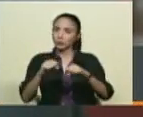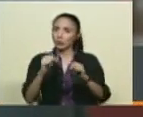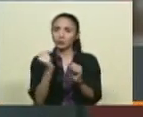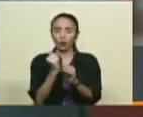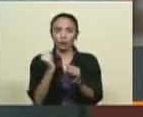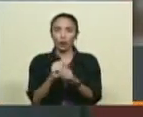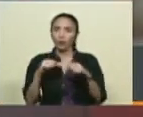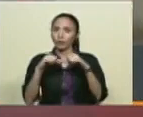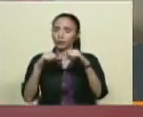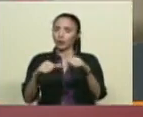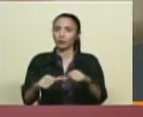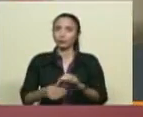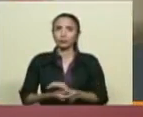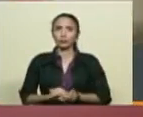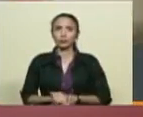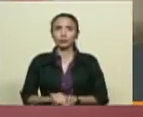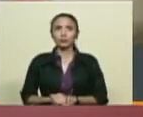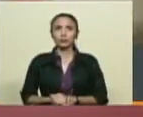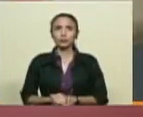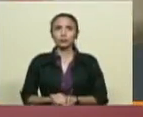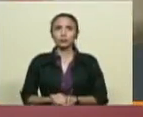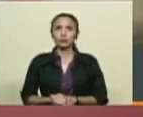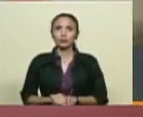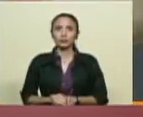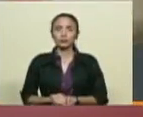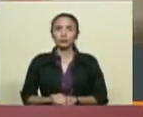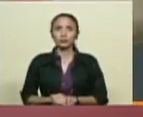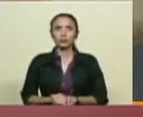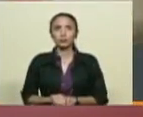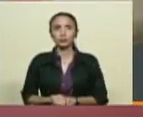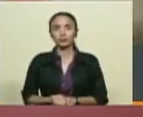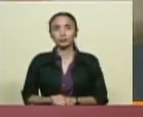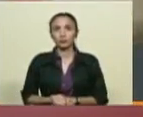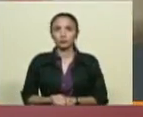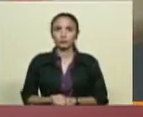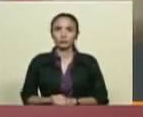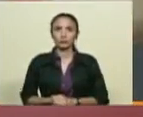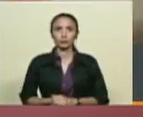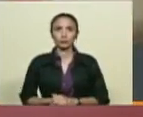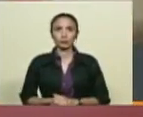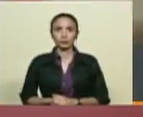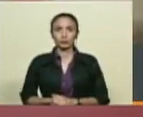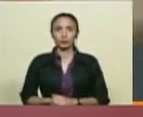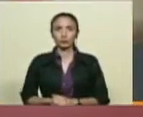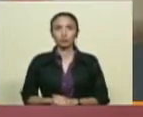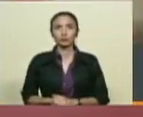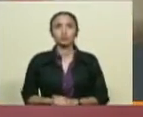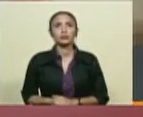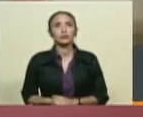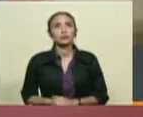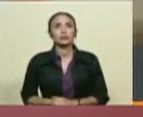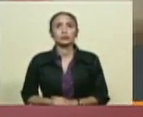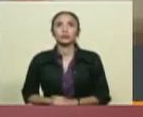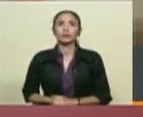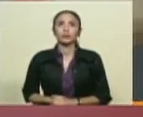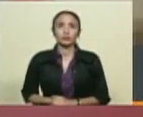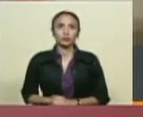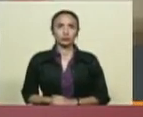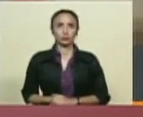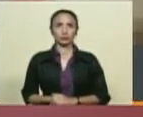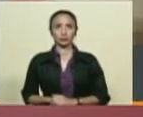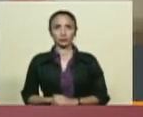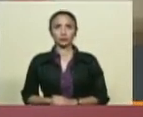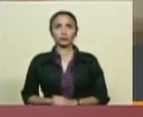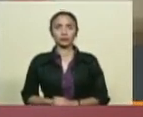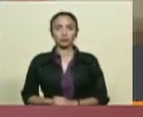had just now in your office, we took you through the implementation and the scorecard for